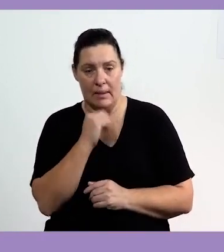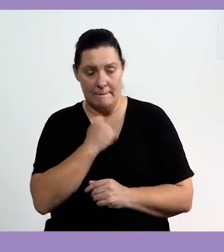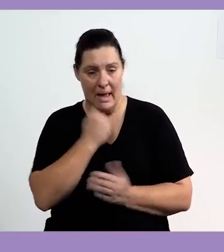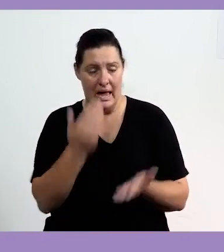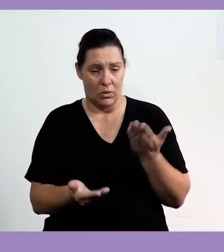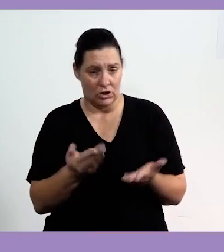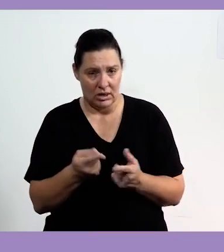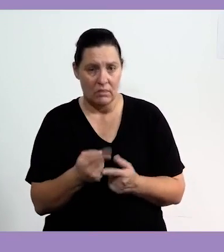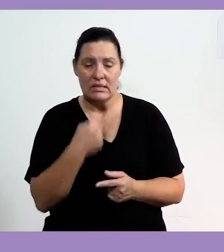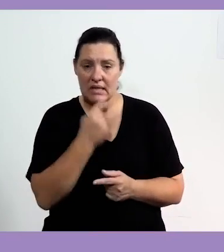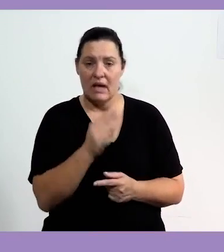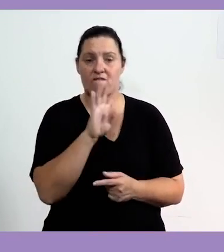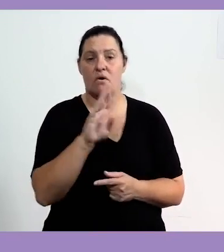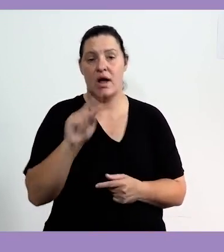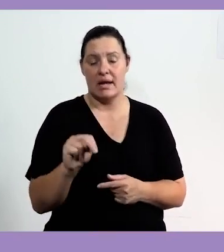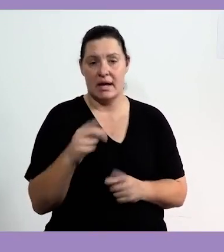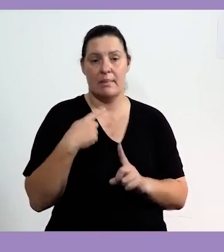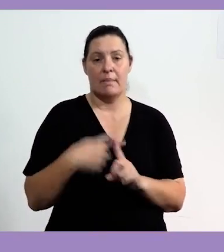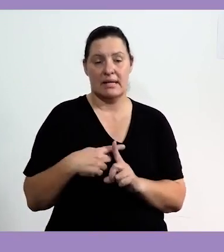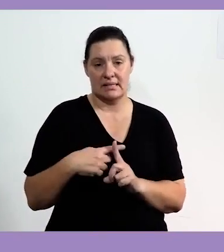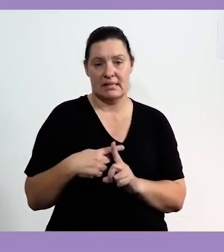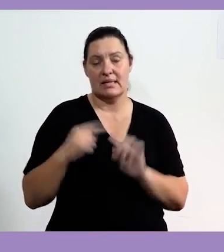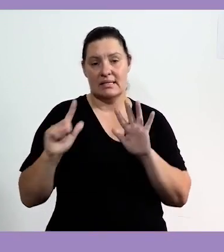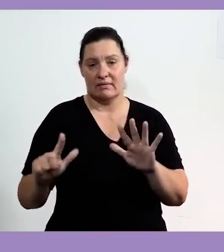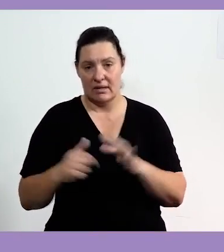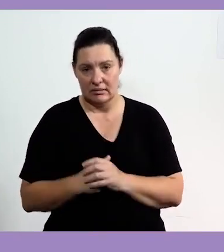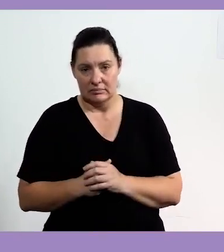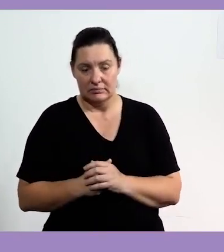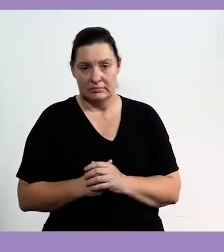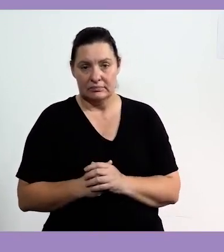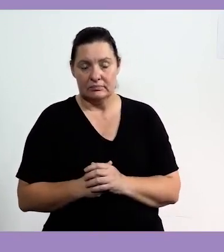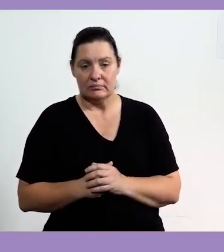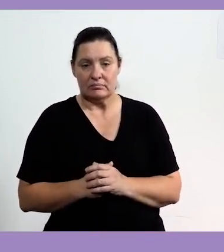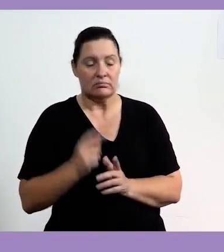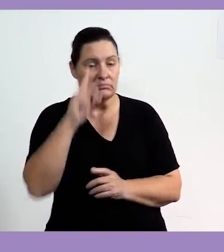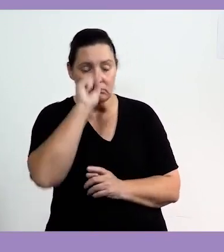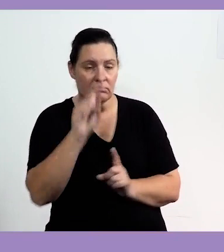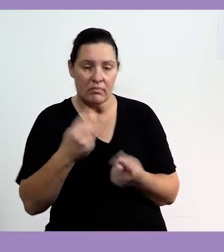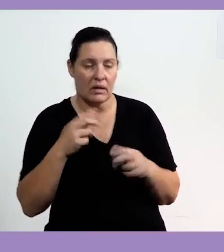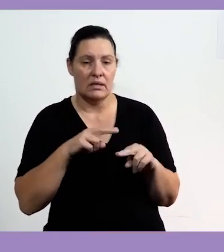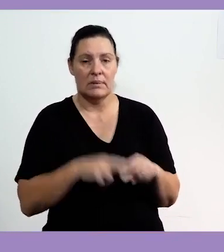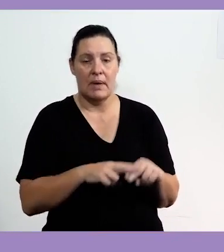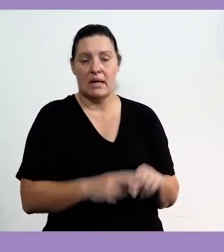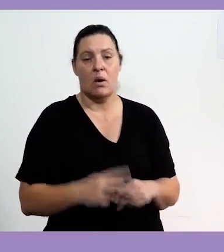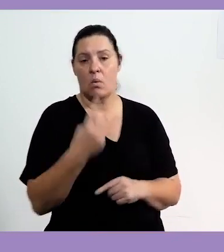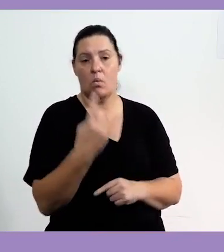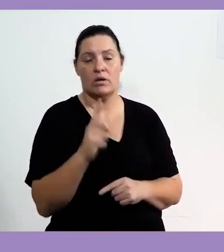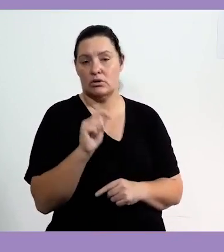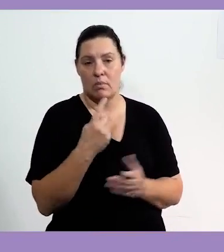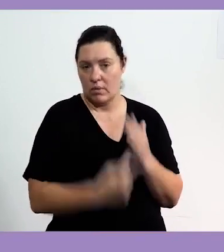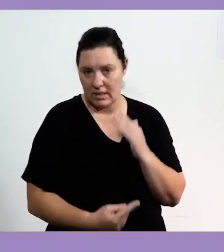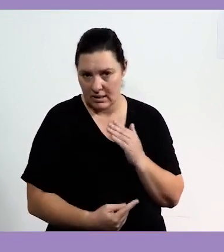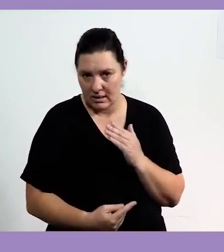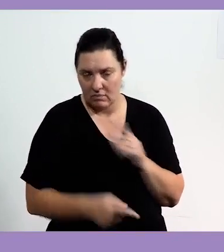that my equation is going to say 4n plus 7. Remember, you cannot just depend on